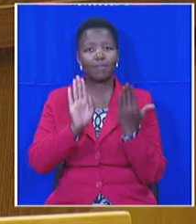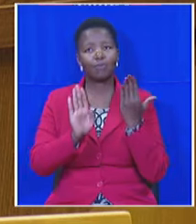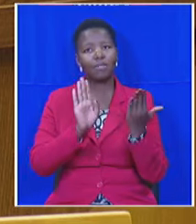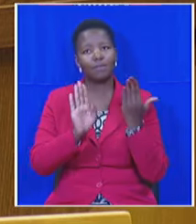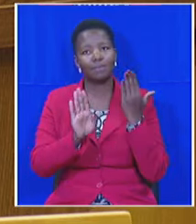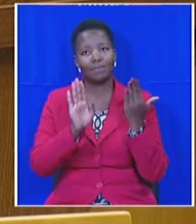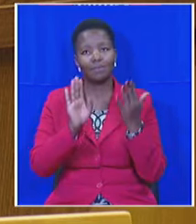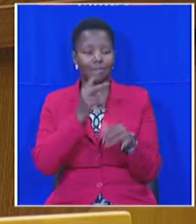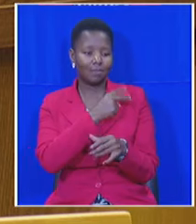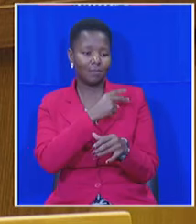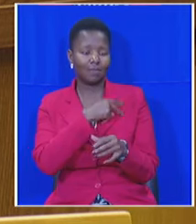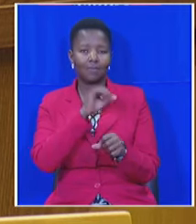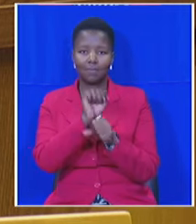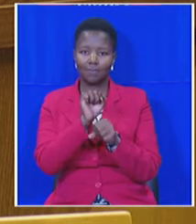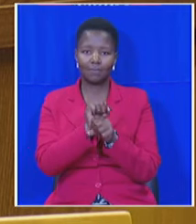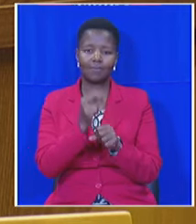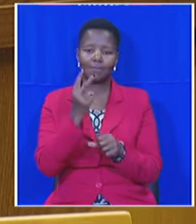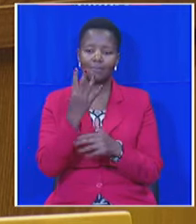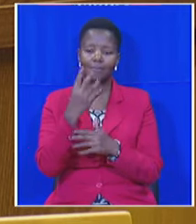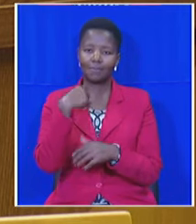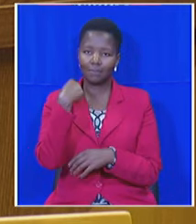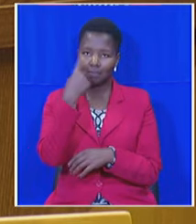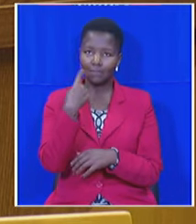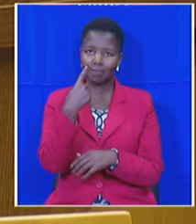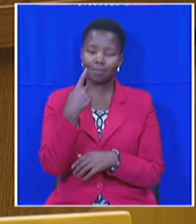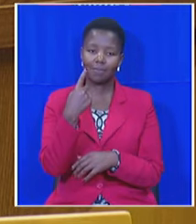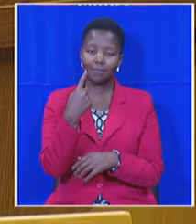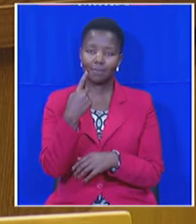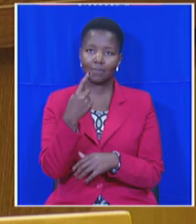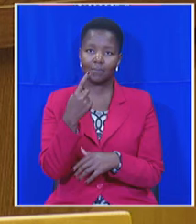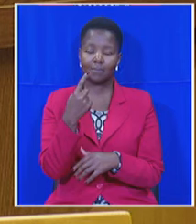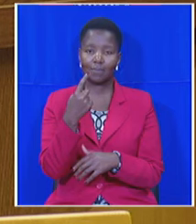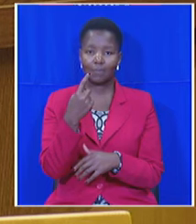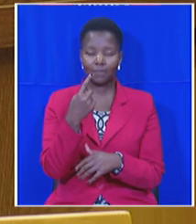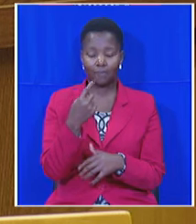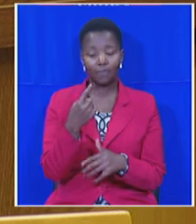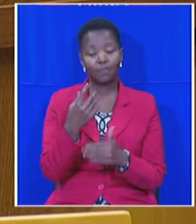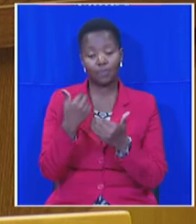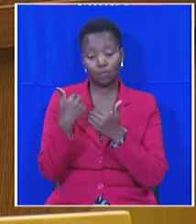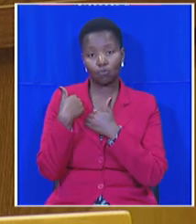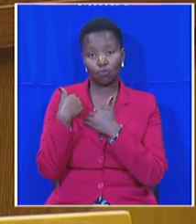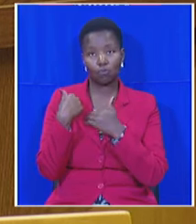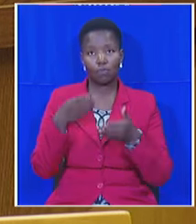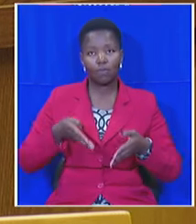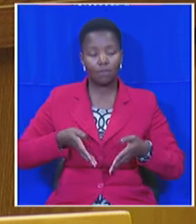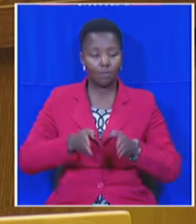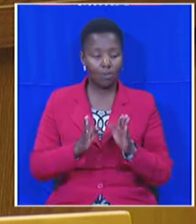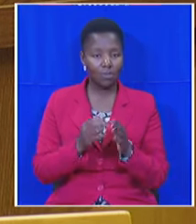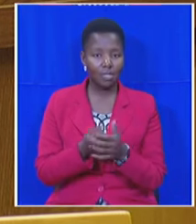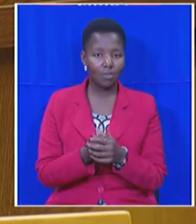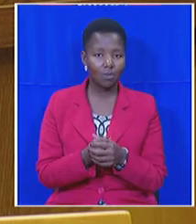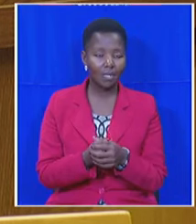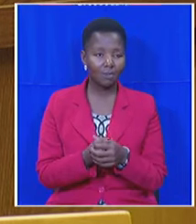for 24 hours so that they can be able to make sure that our roads are much more safer. We must also ensure that we